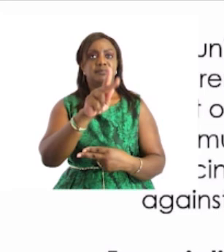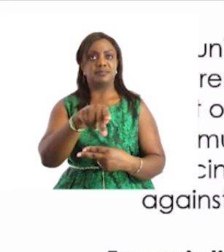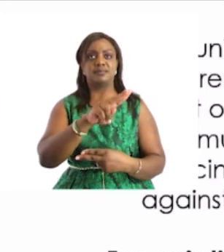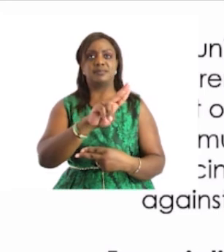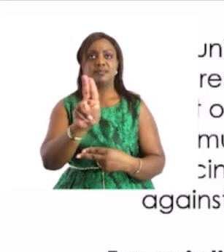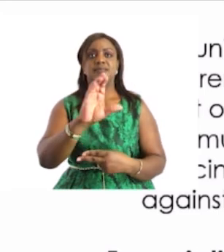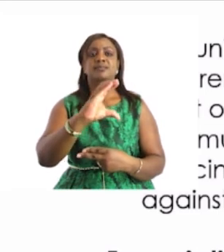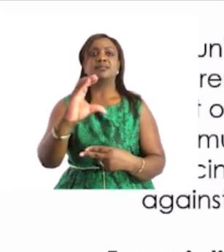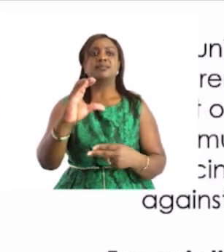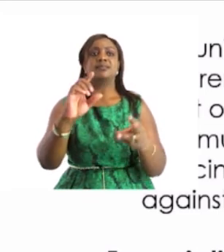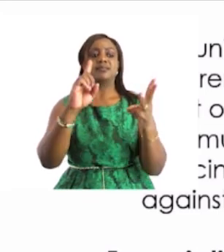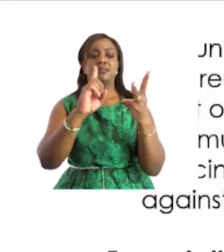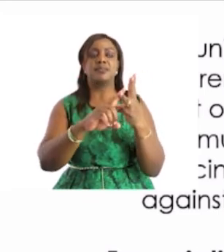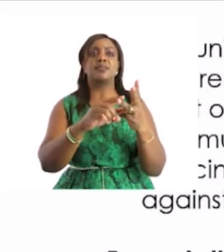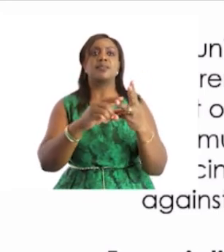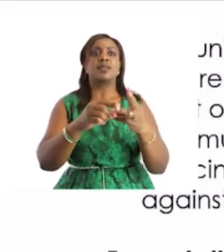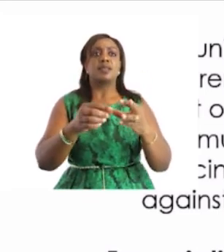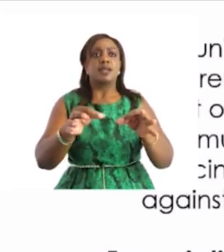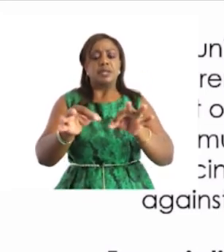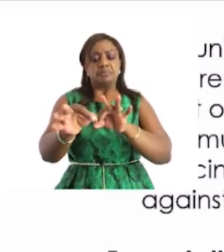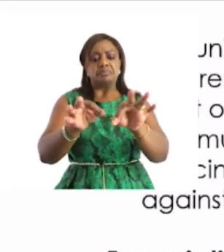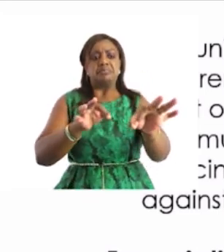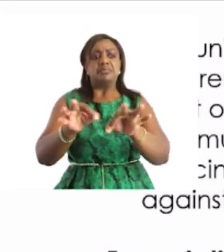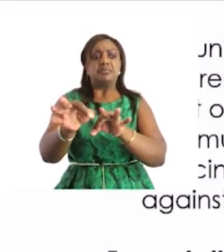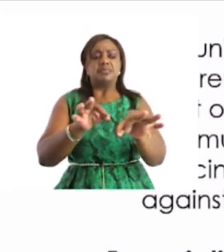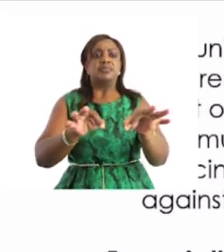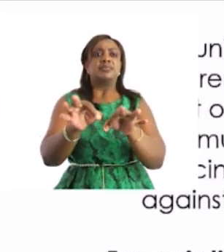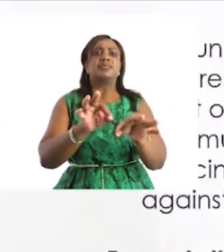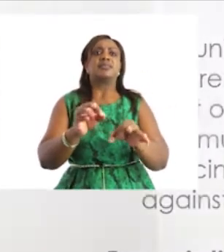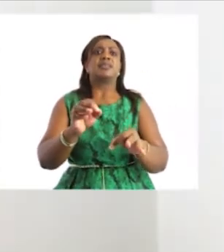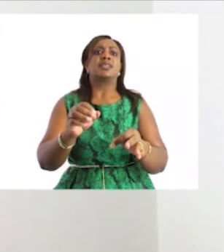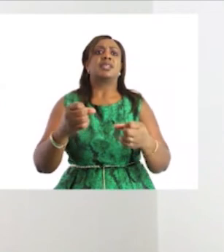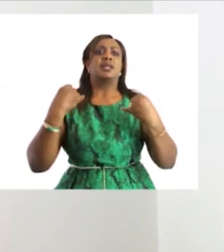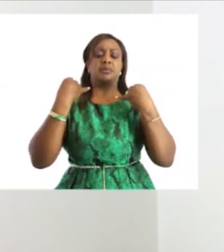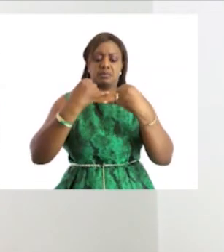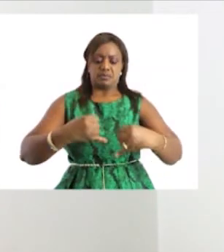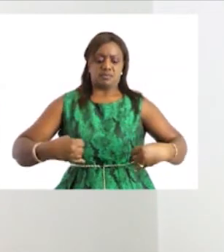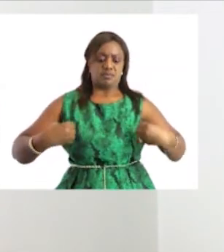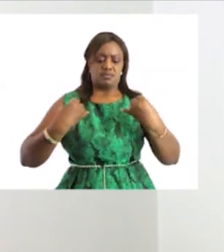Number 3. Explain immunization.